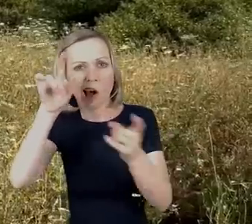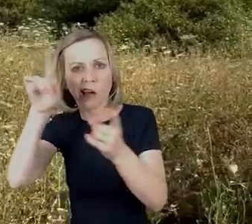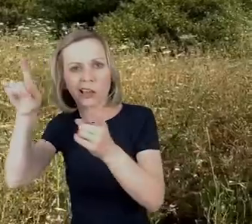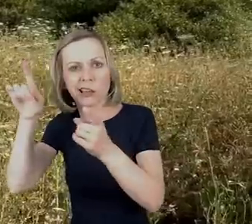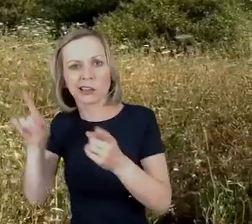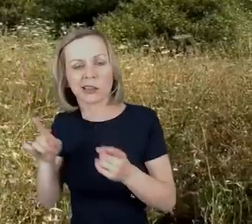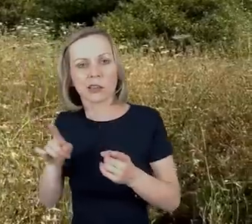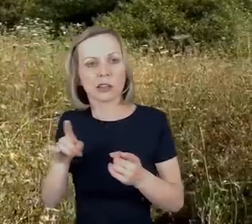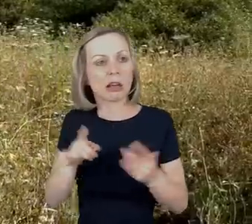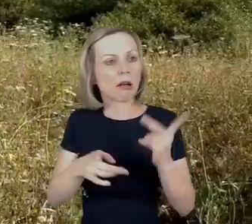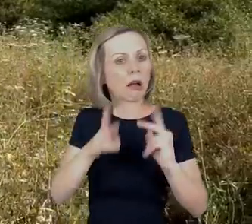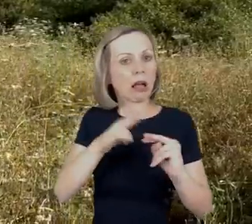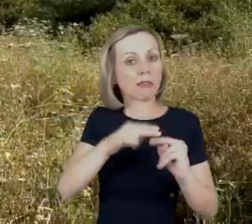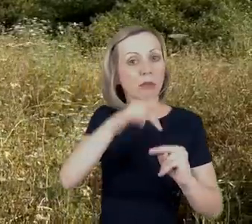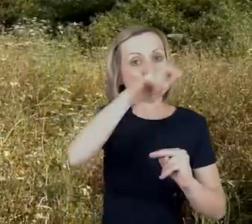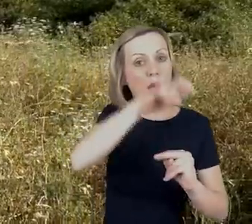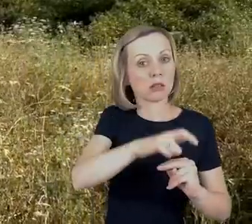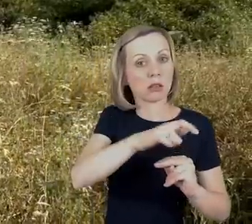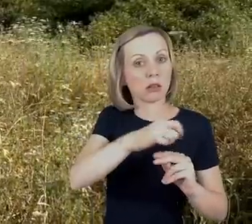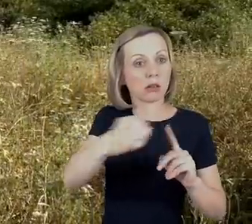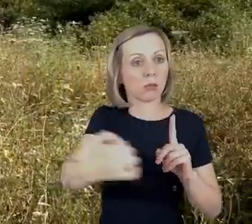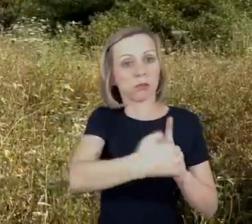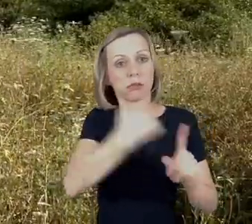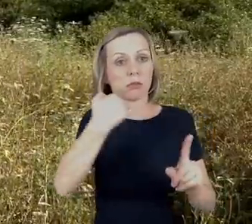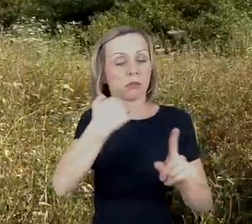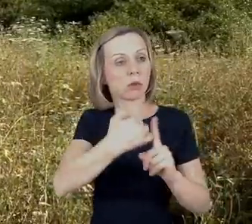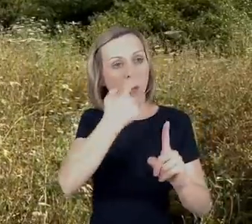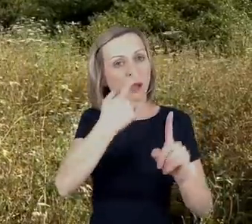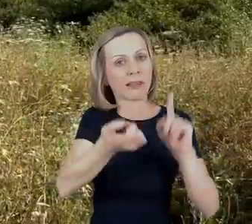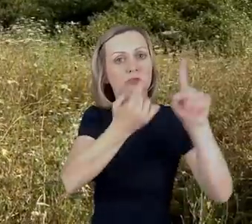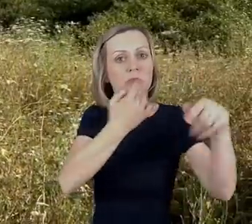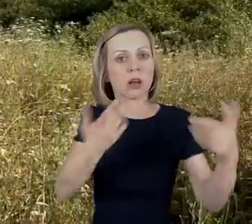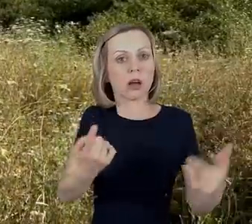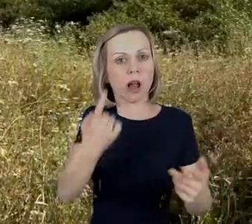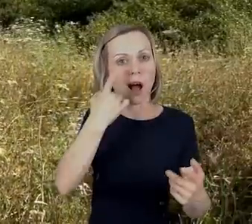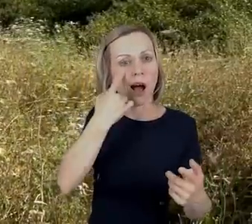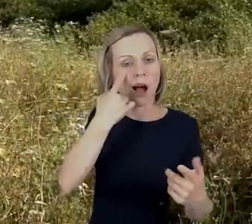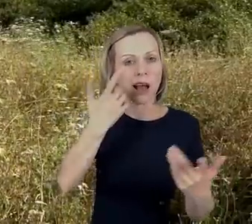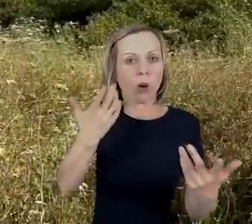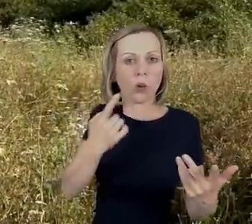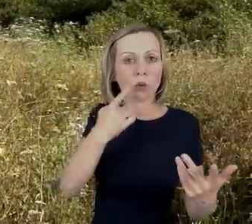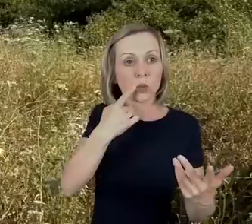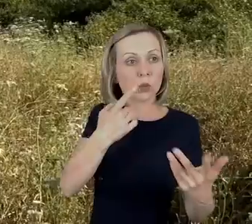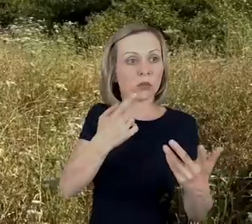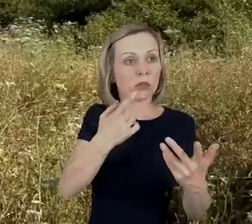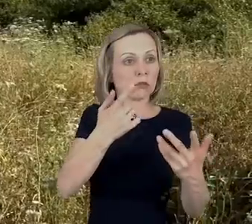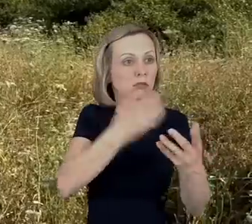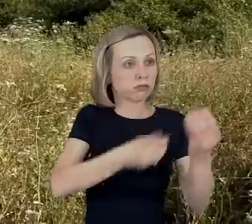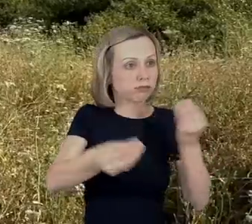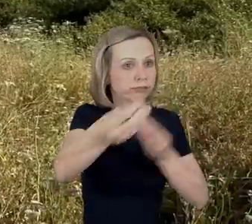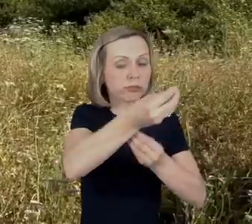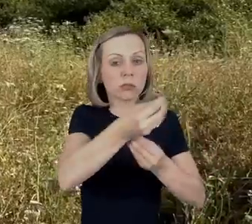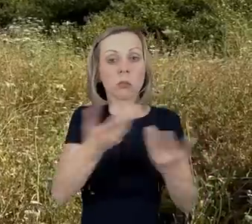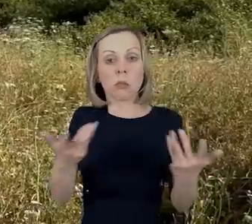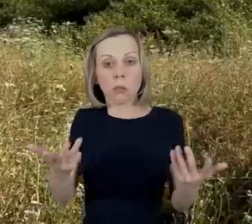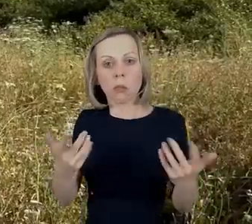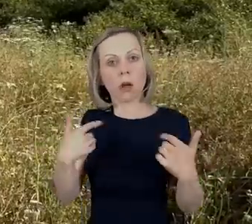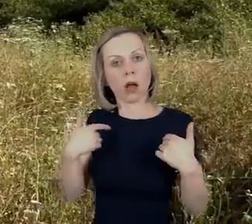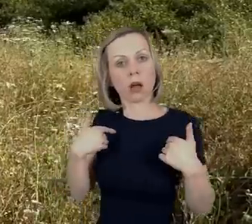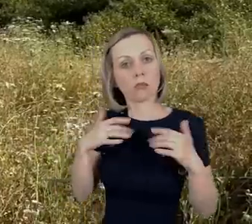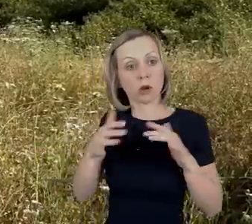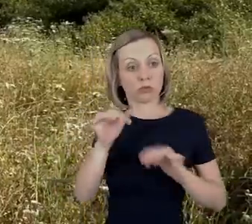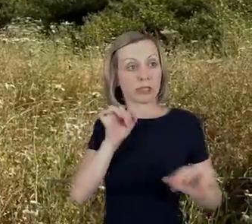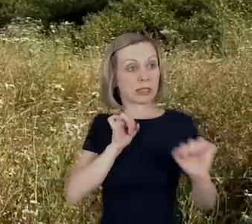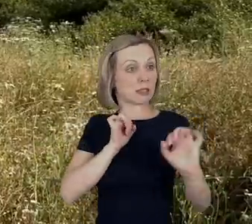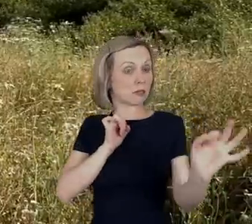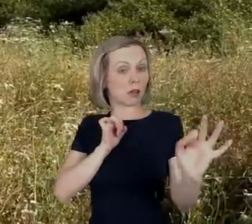You have heard what is said, an eye for an eye and a tooth for a tooth. But I say to you, do not resist an